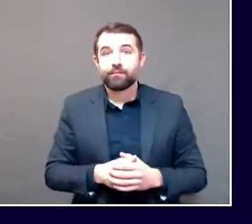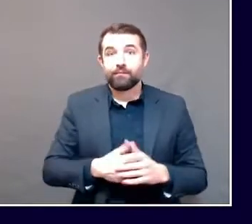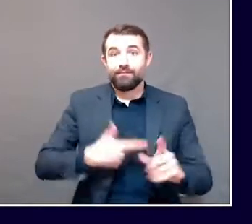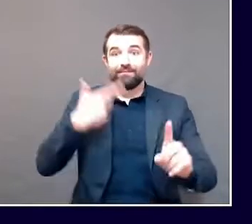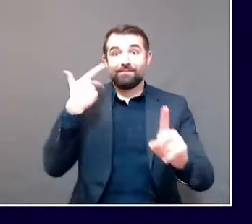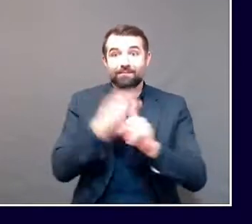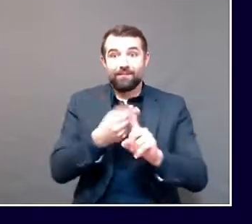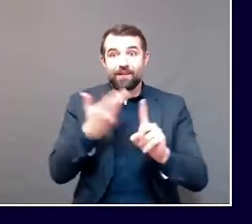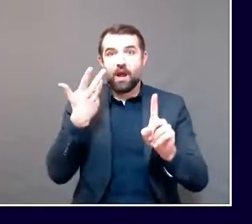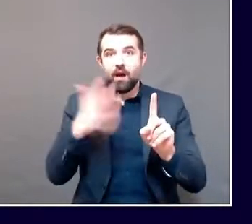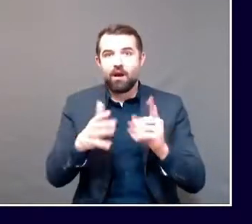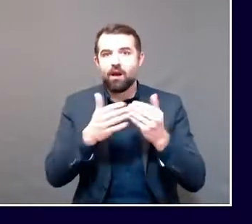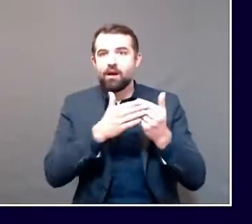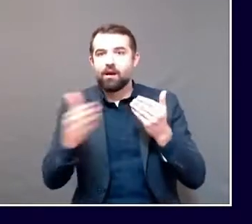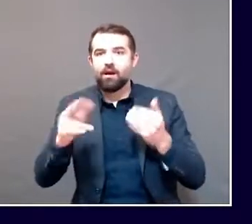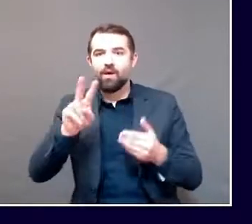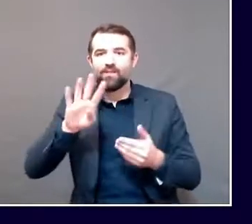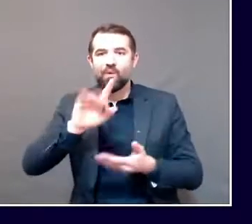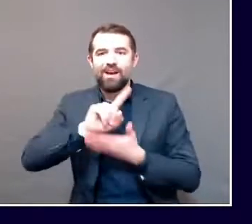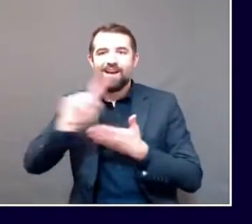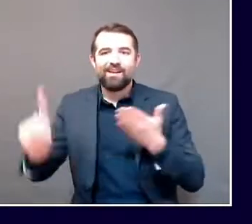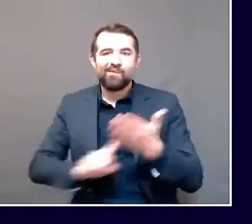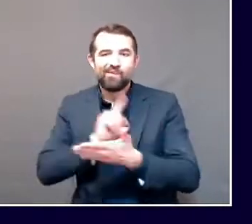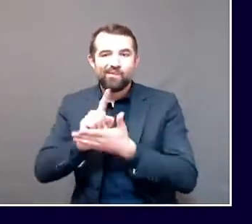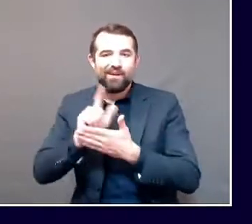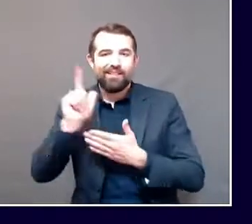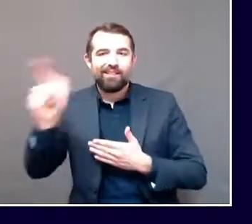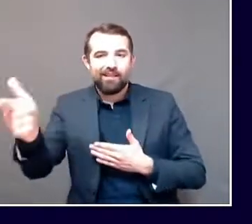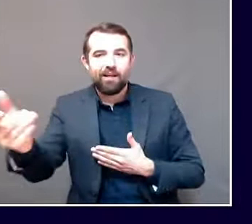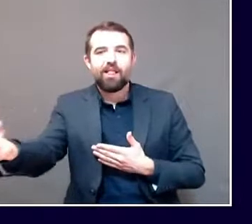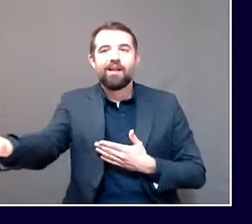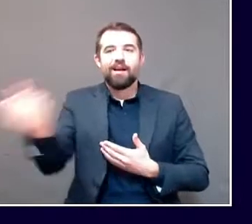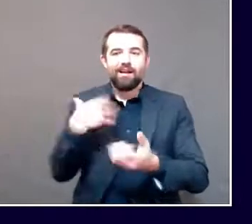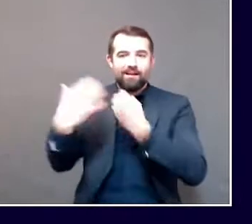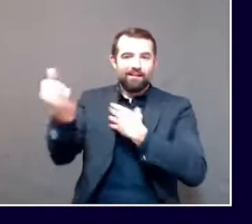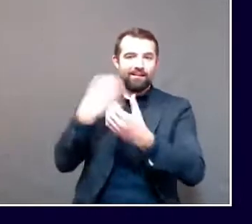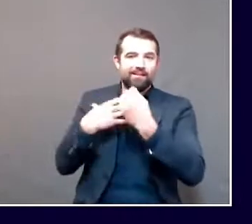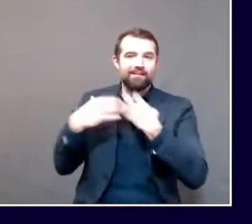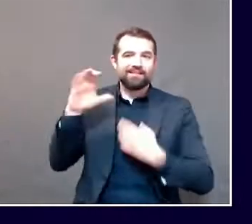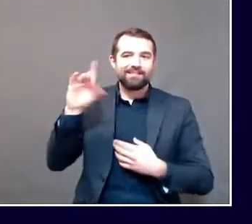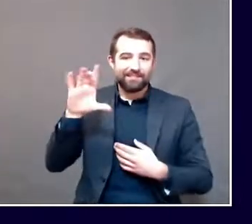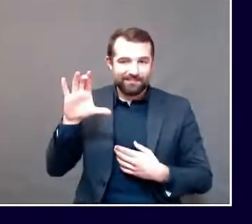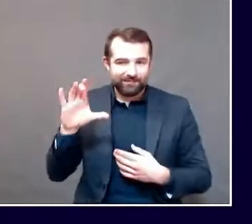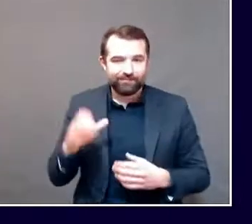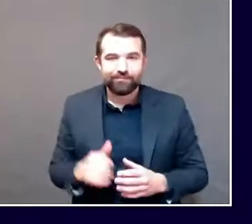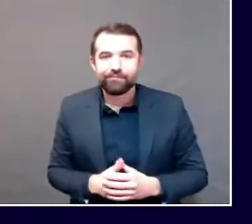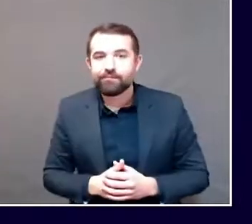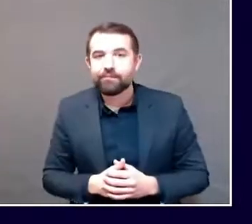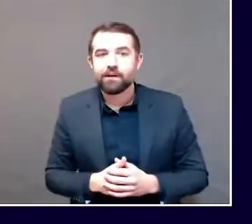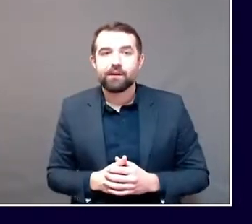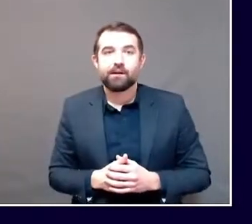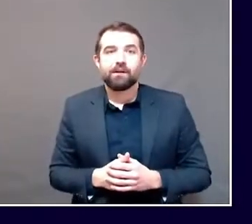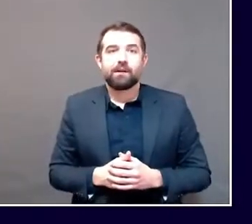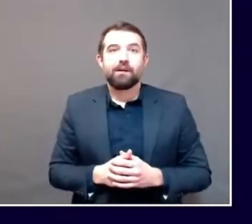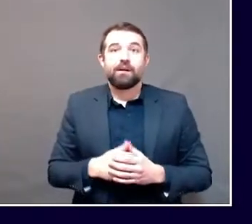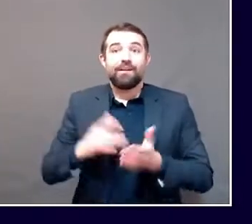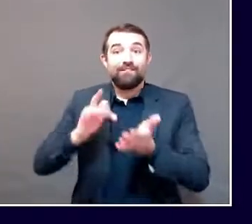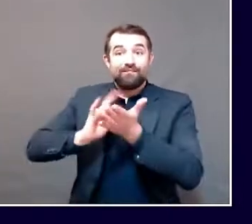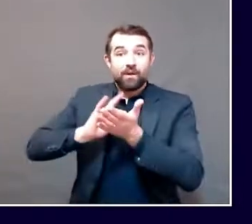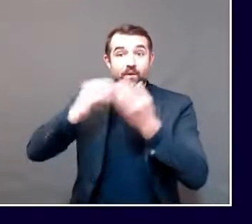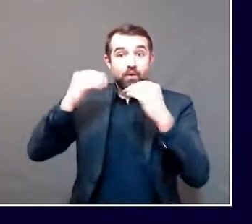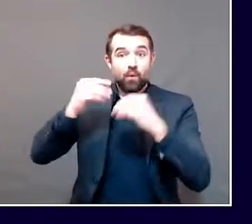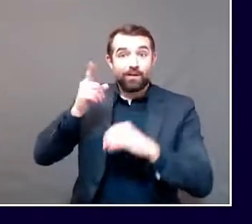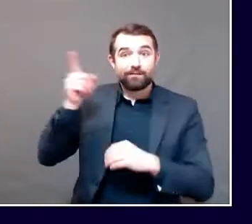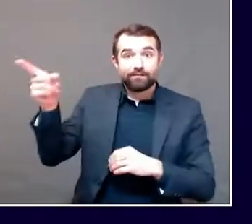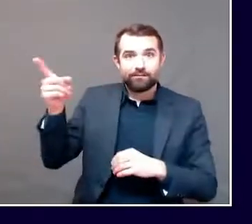Maine CDC. Indeed, in the retail pharmacy partnership, it's 72 hours, not 24 hours. So the numbers that